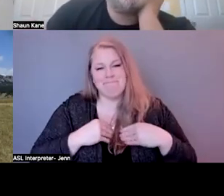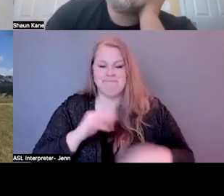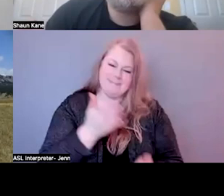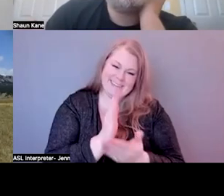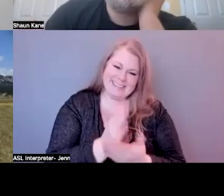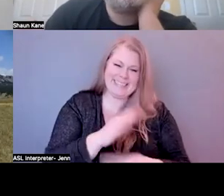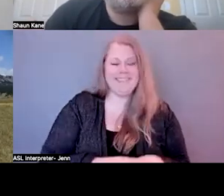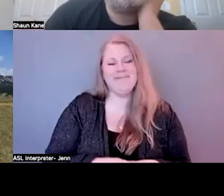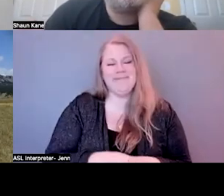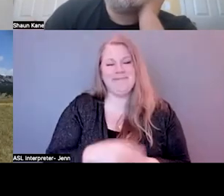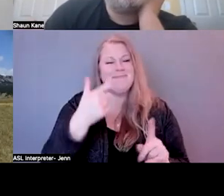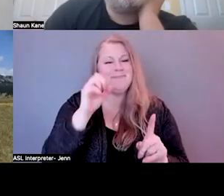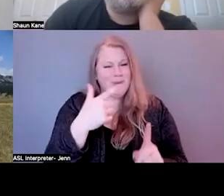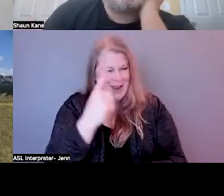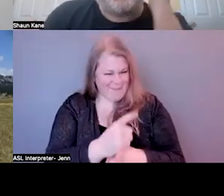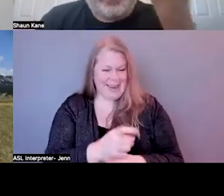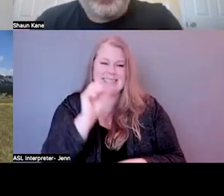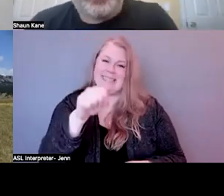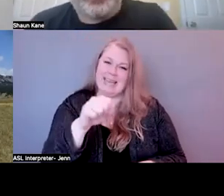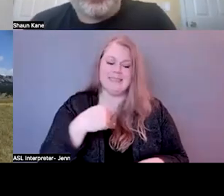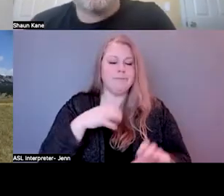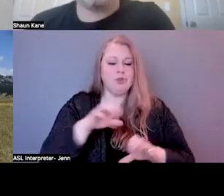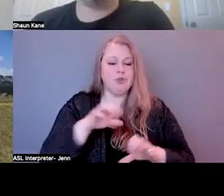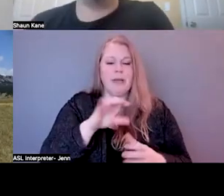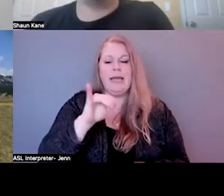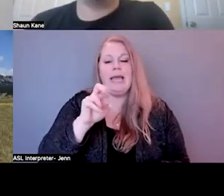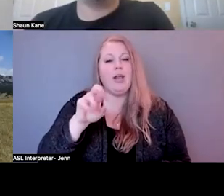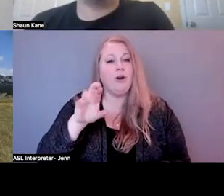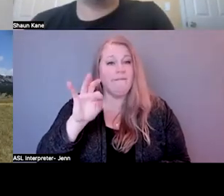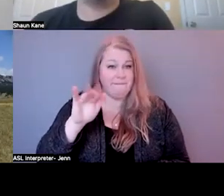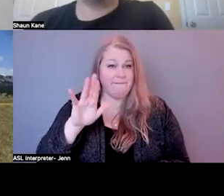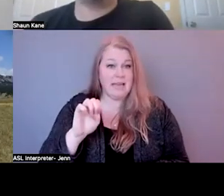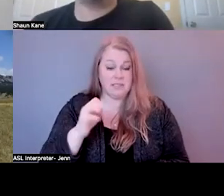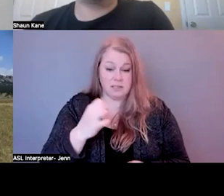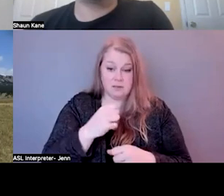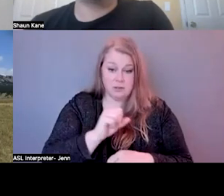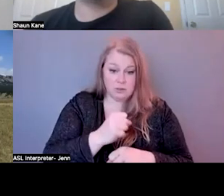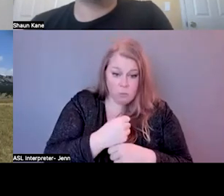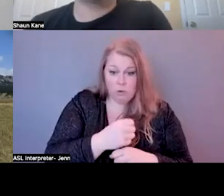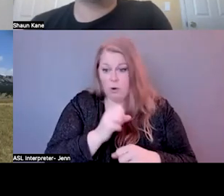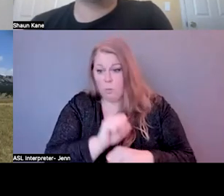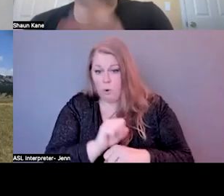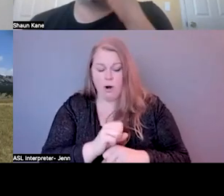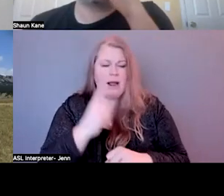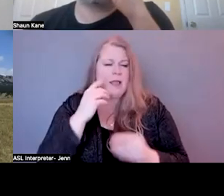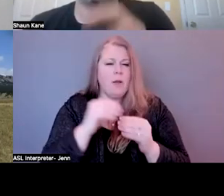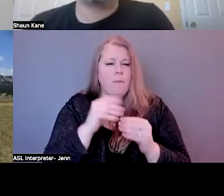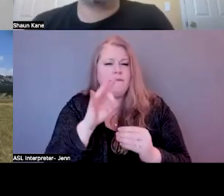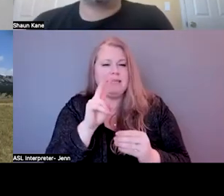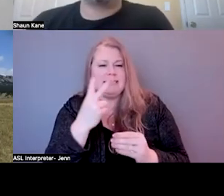And Greg's right. I have been doing like interface generation work. So you think about, I think more maybe the second half of the